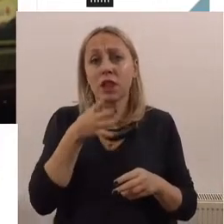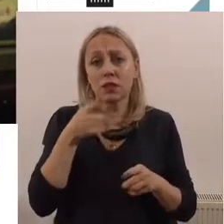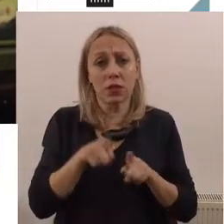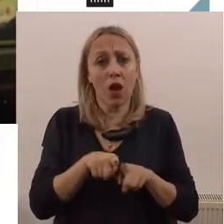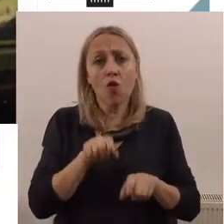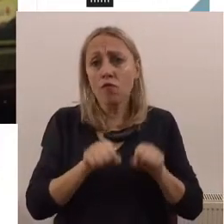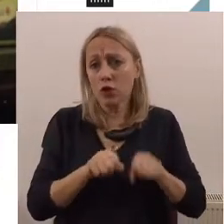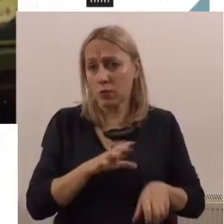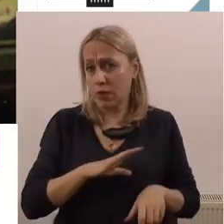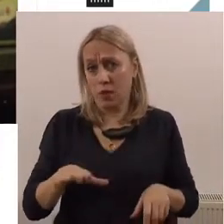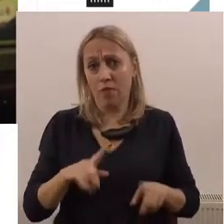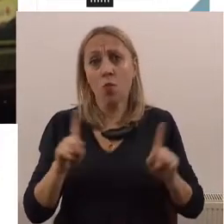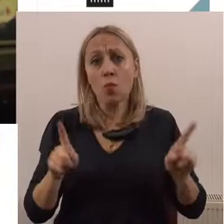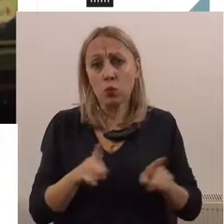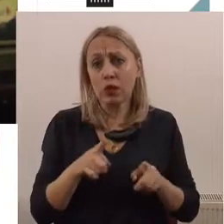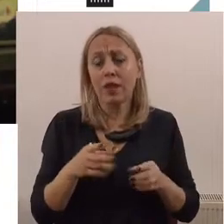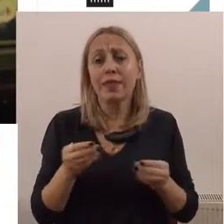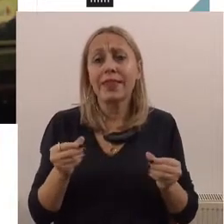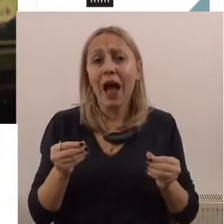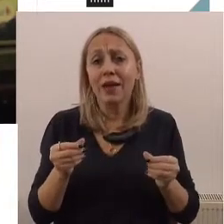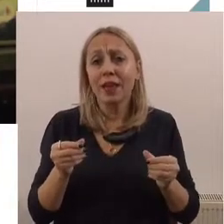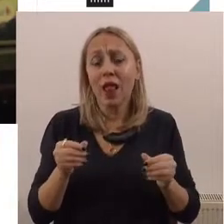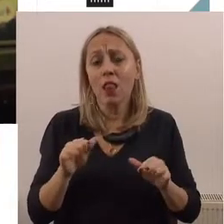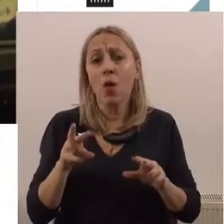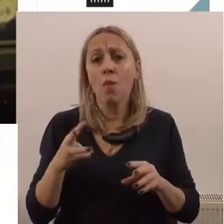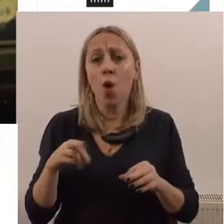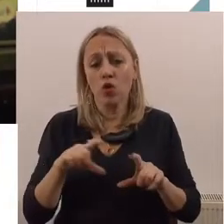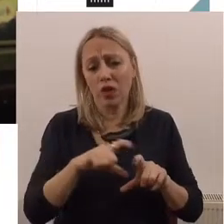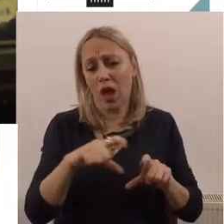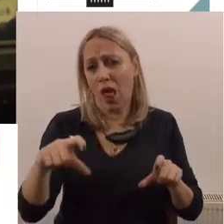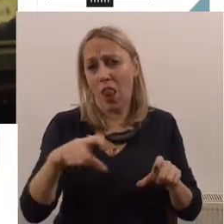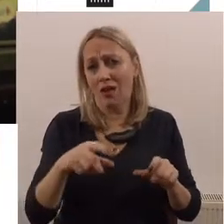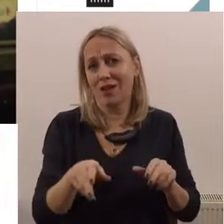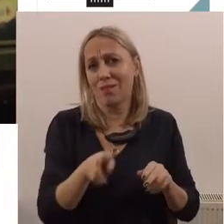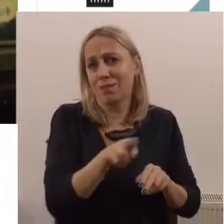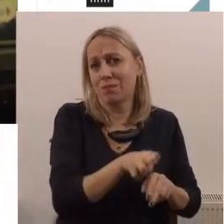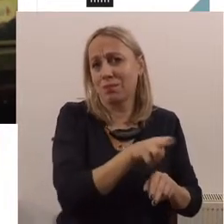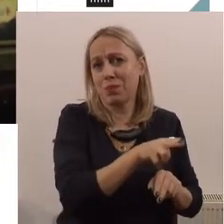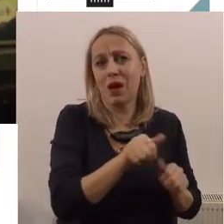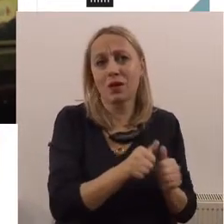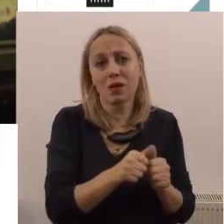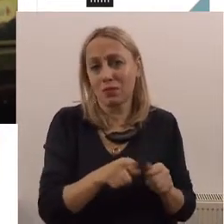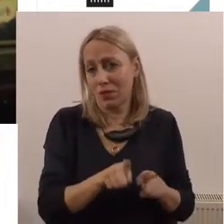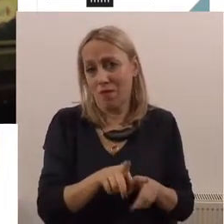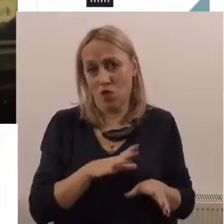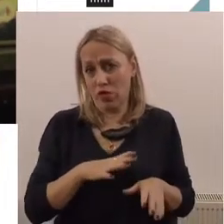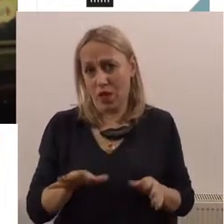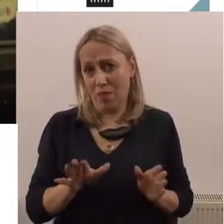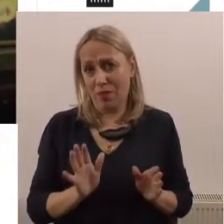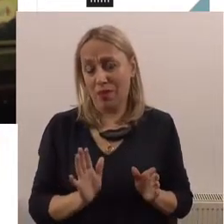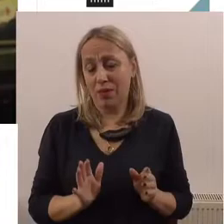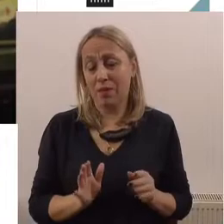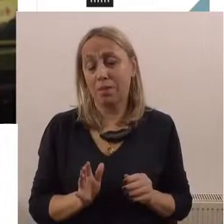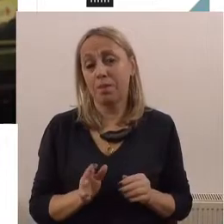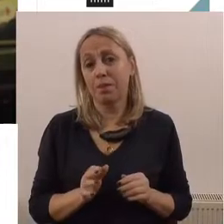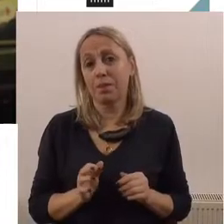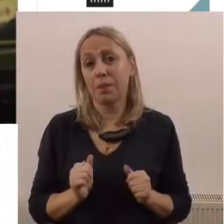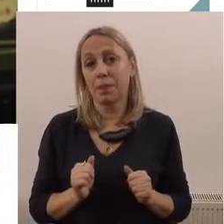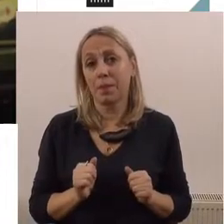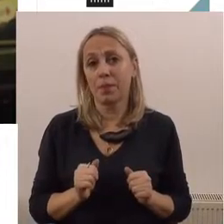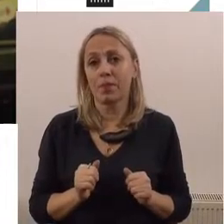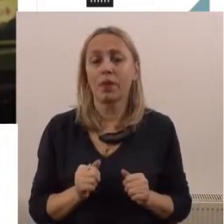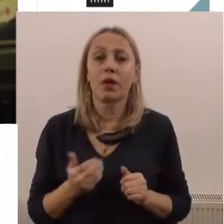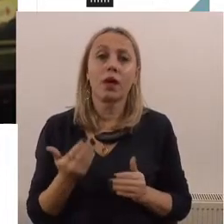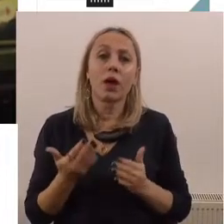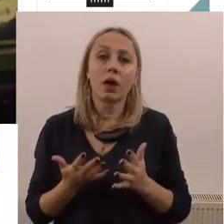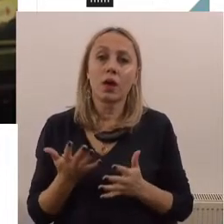can start now touching. So there were no tactile models about 20 years ago.